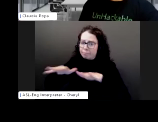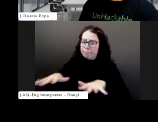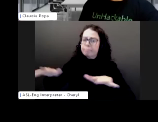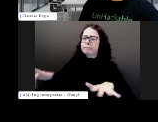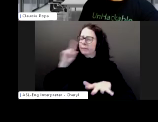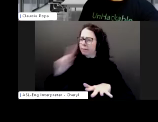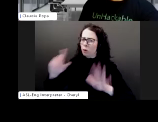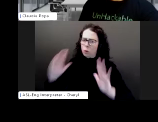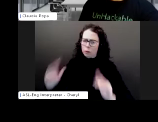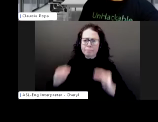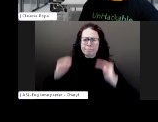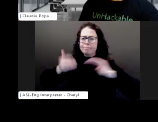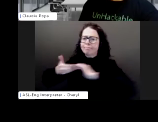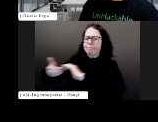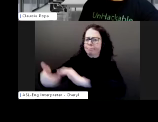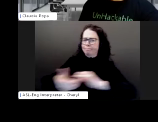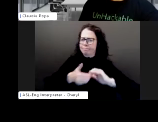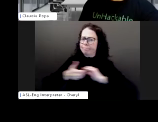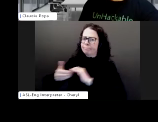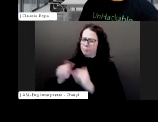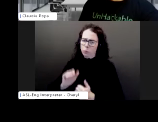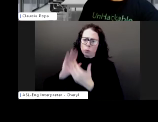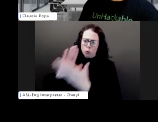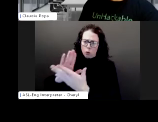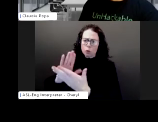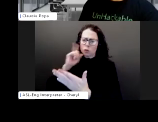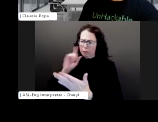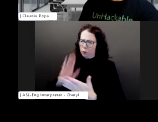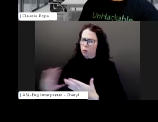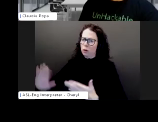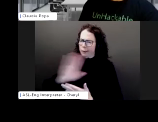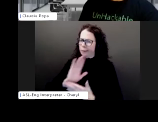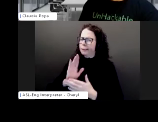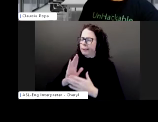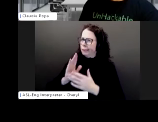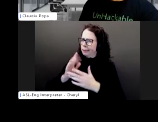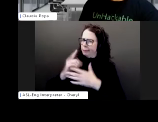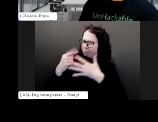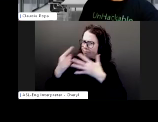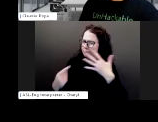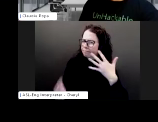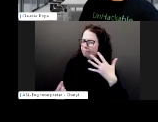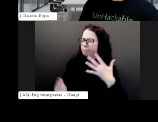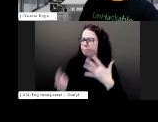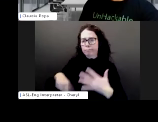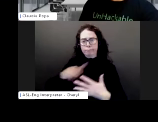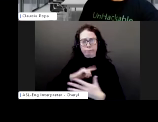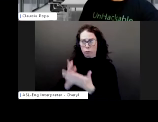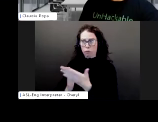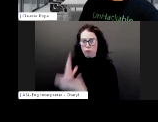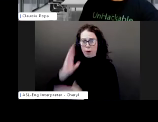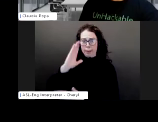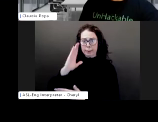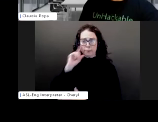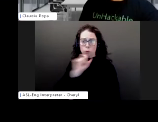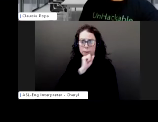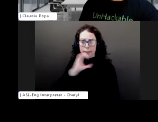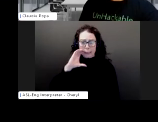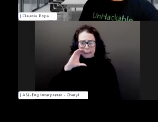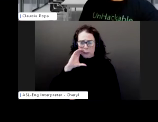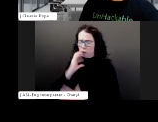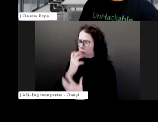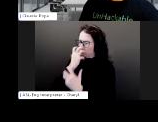national coordinated approach to these issues. Obviously, we promote the rights of seniors through knowledge